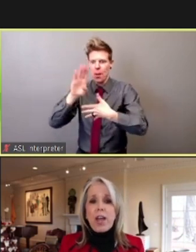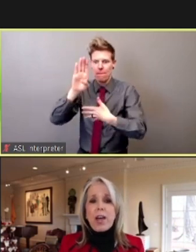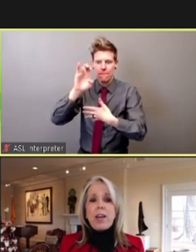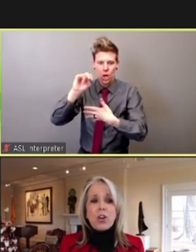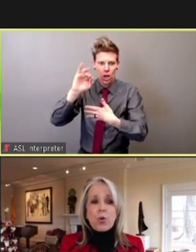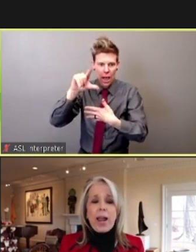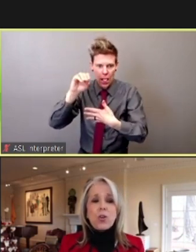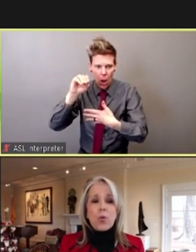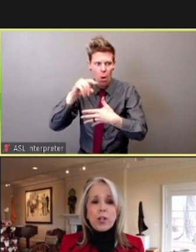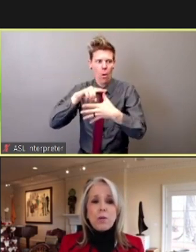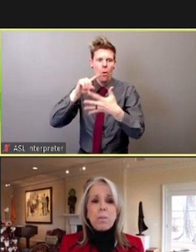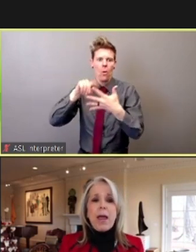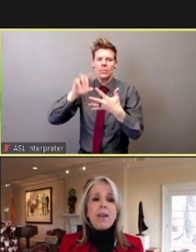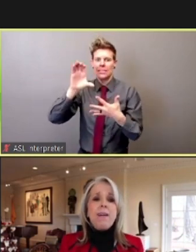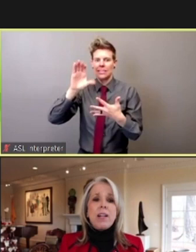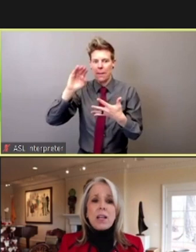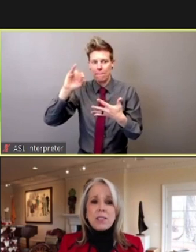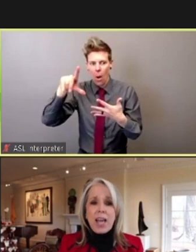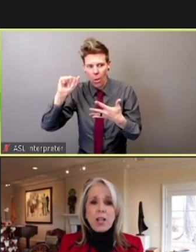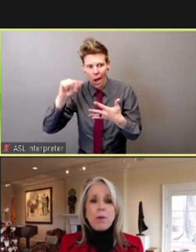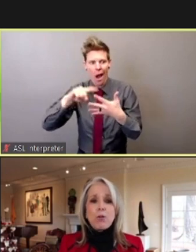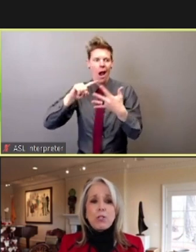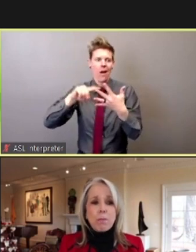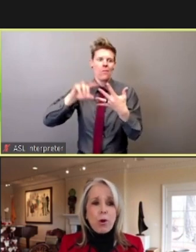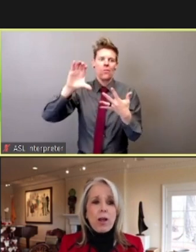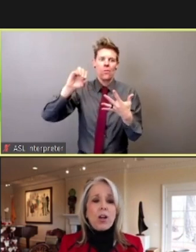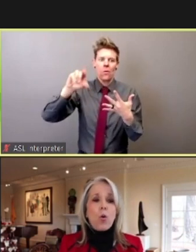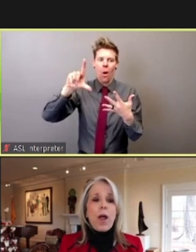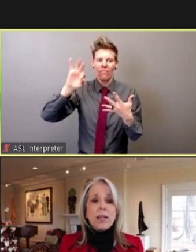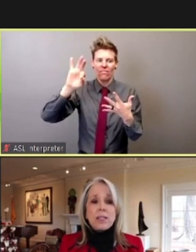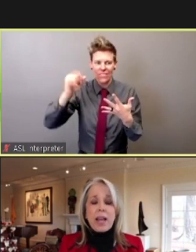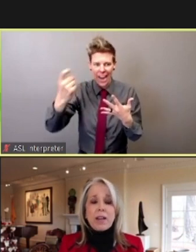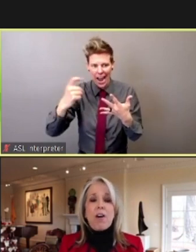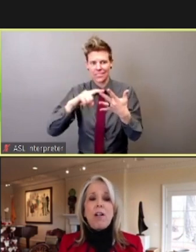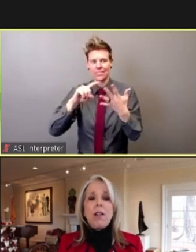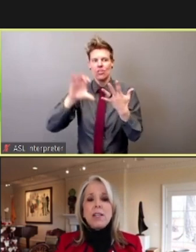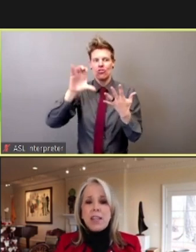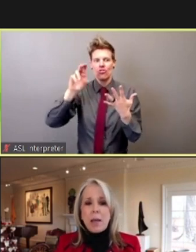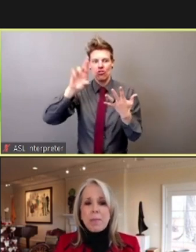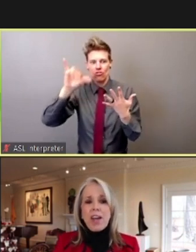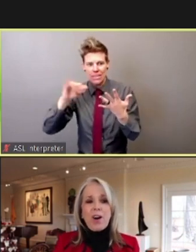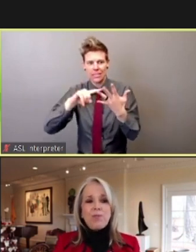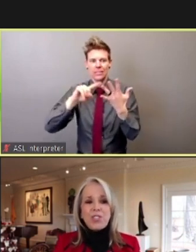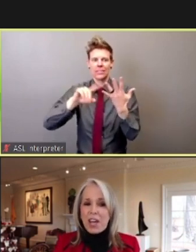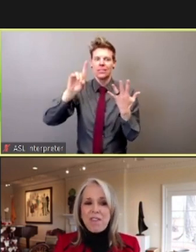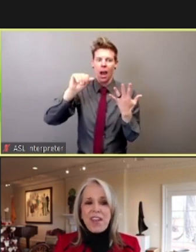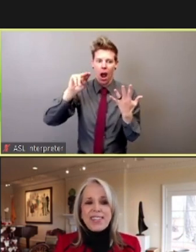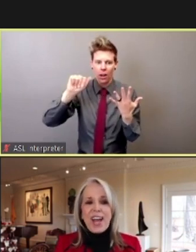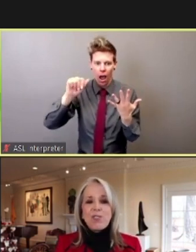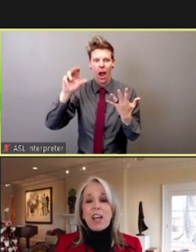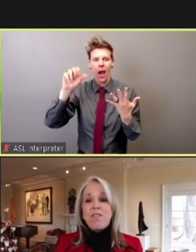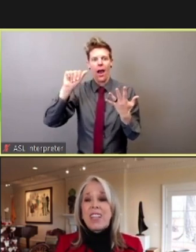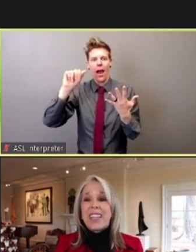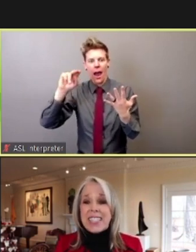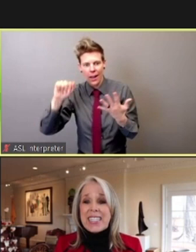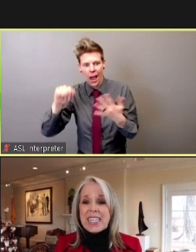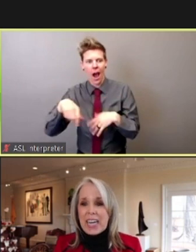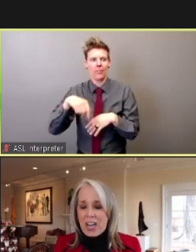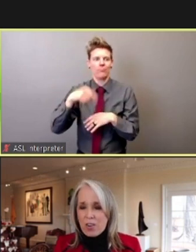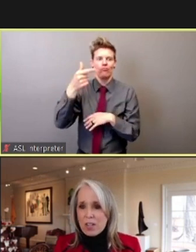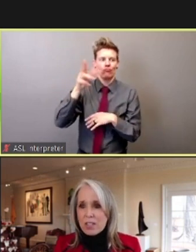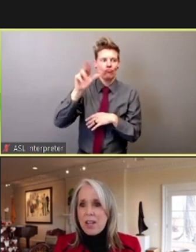Doña Ana, Grant, Guadalupe, Los Alamos, Mora, Quay, Sandoval, San Miguel, Santa Fe, Taos, and